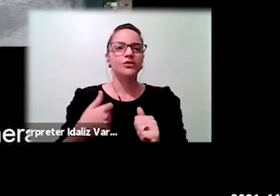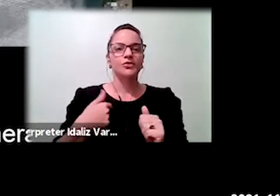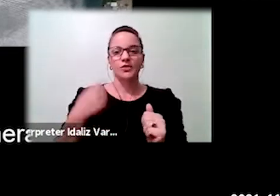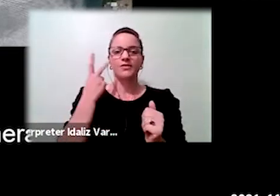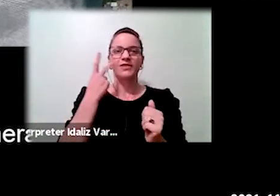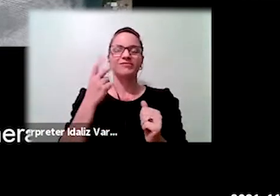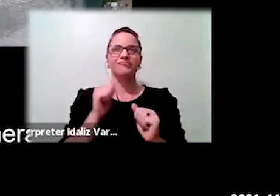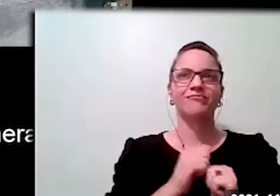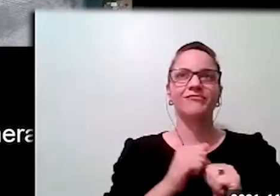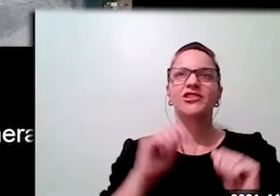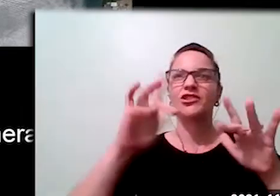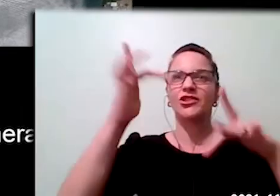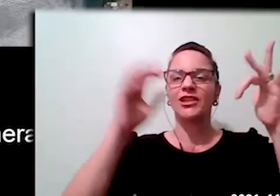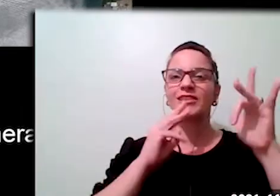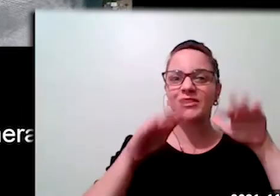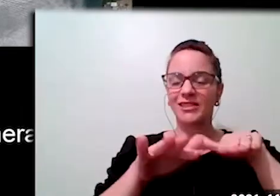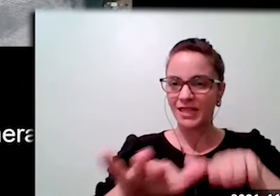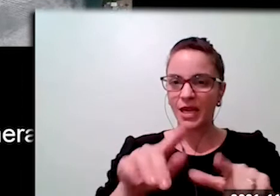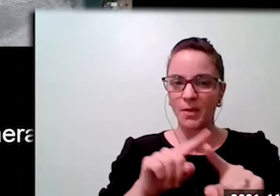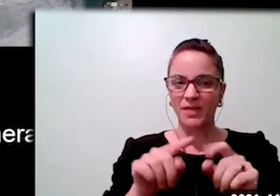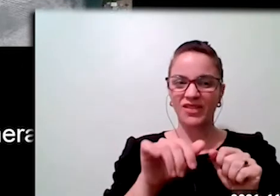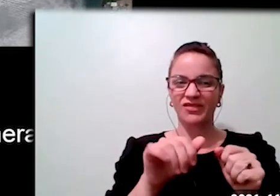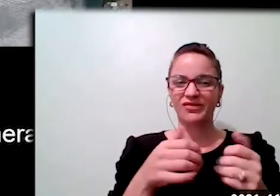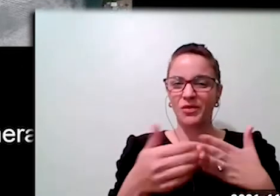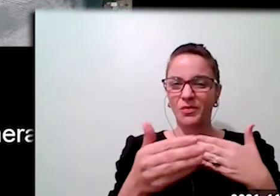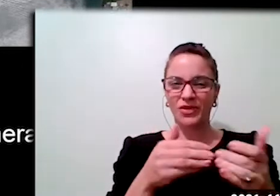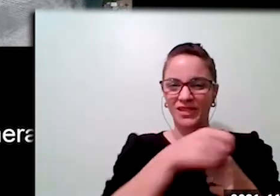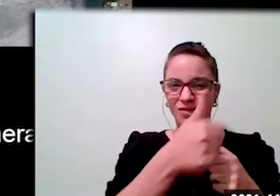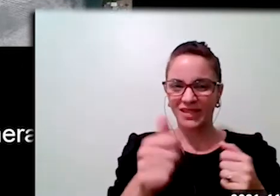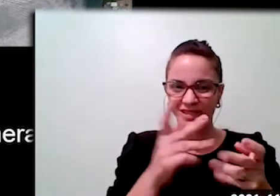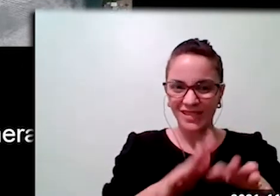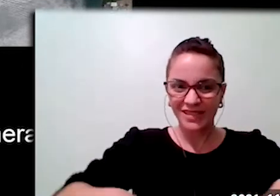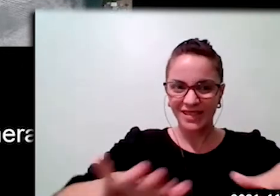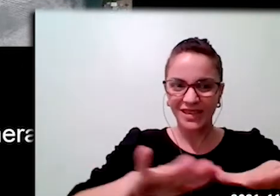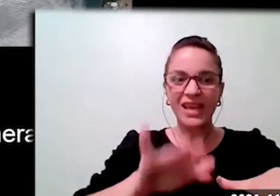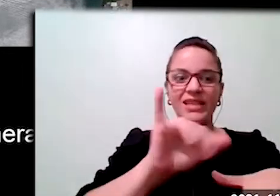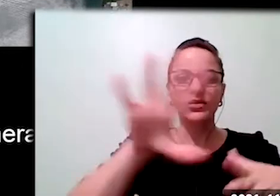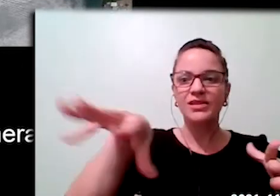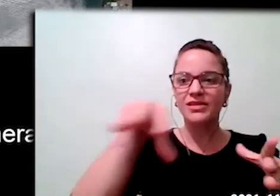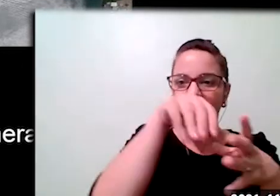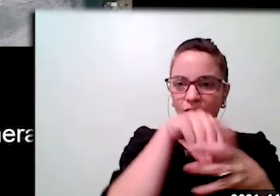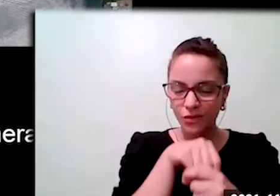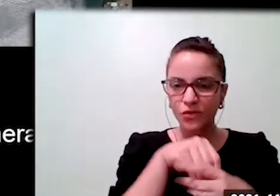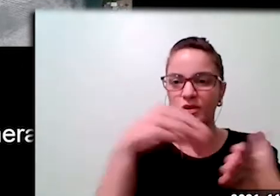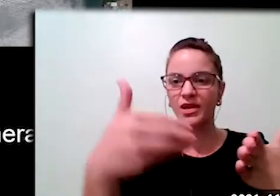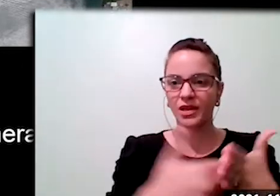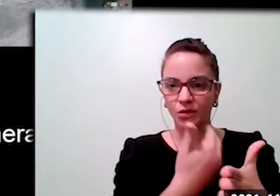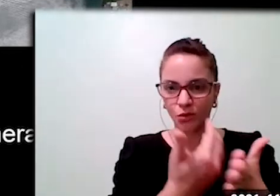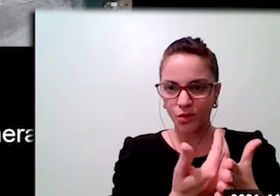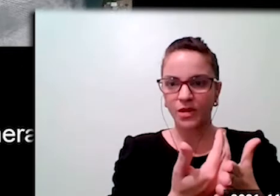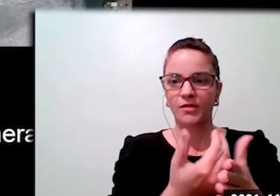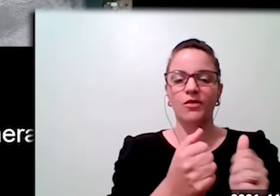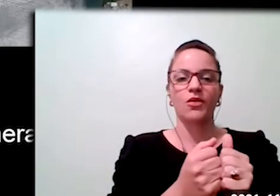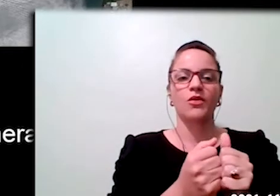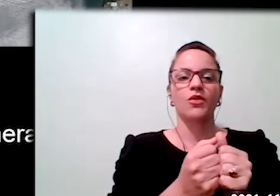sea, everything in that particular area that you see in yellow was included, and the new Distrito Histórico del